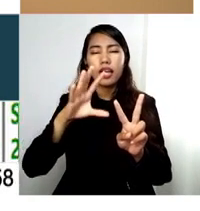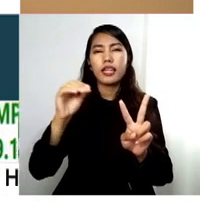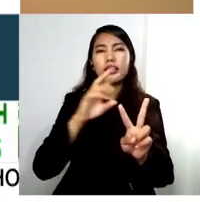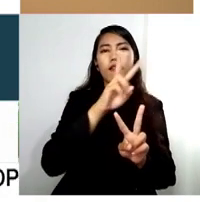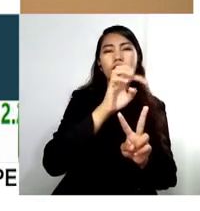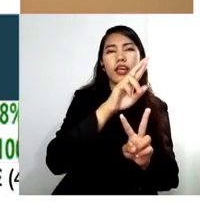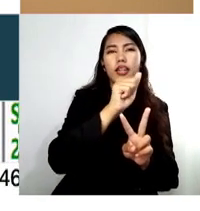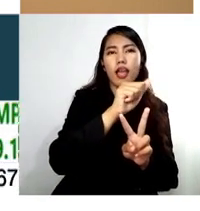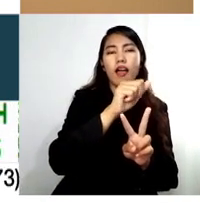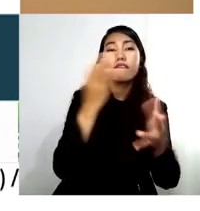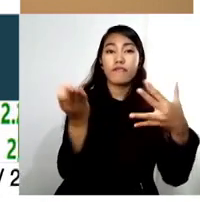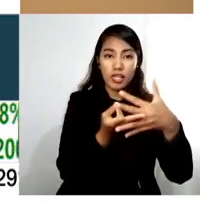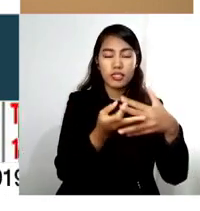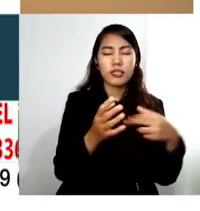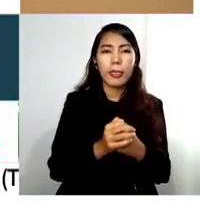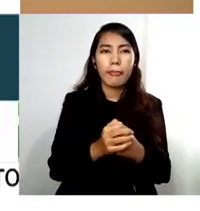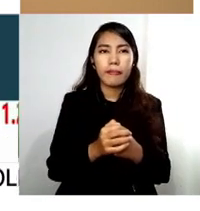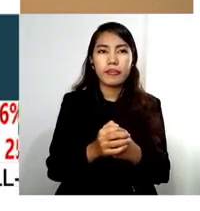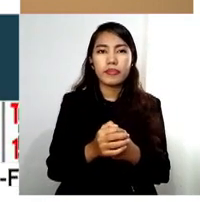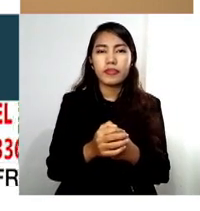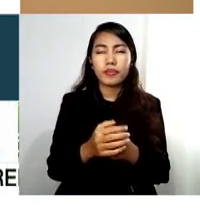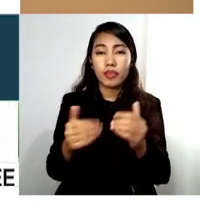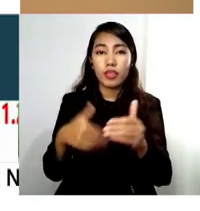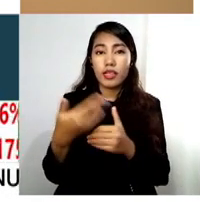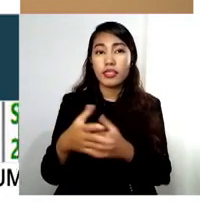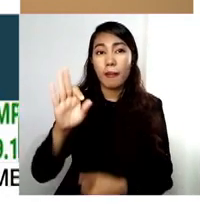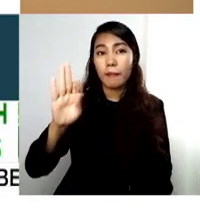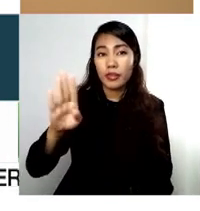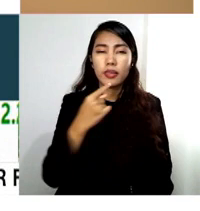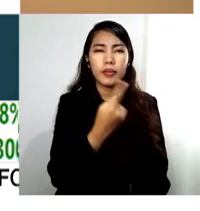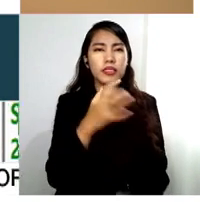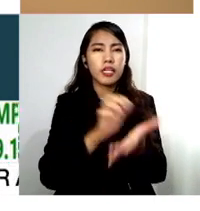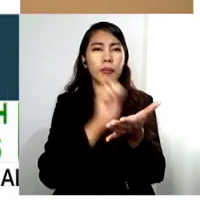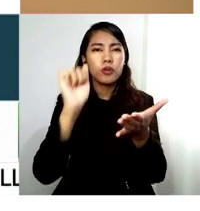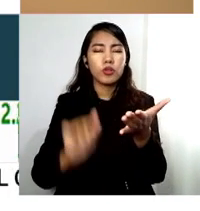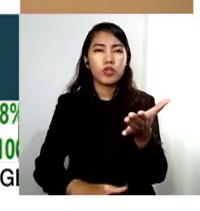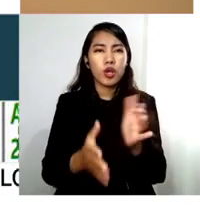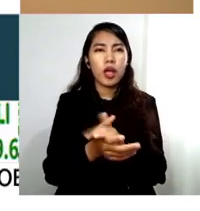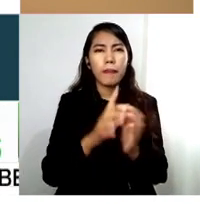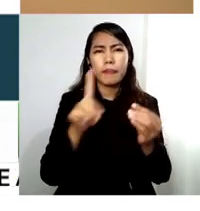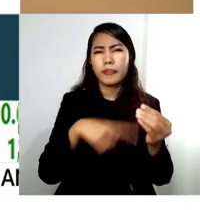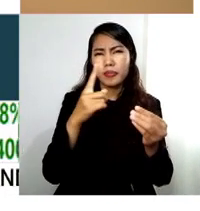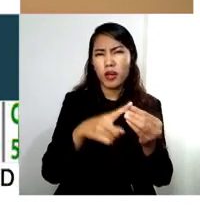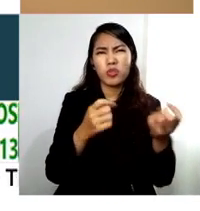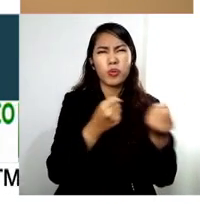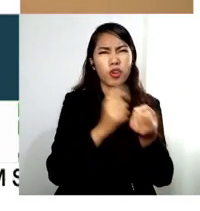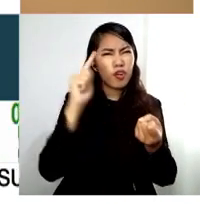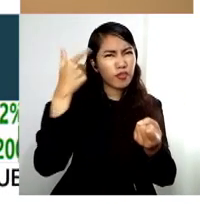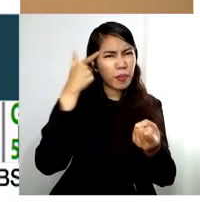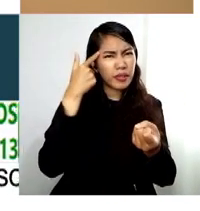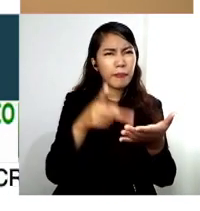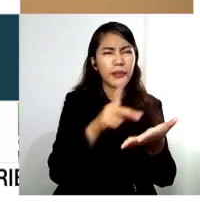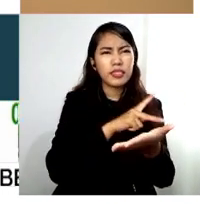is, while Facebook claims that the removal of the pro-government pages are due to inauthentic conduct,